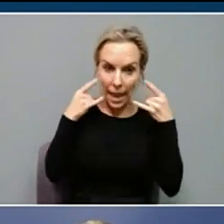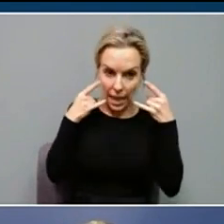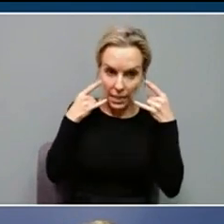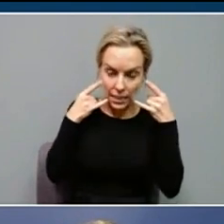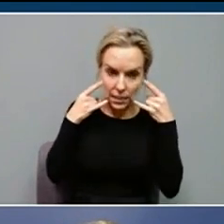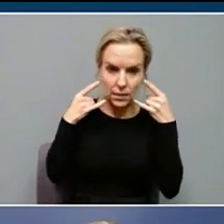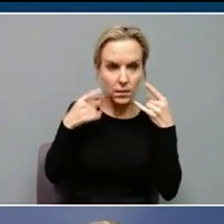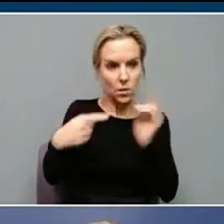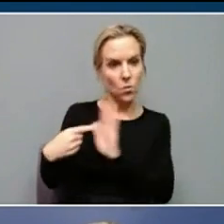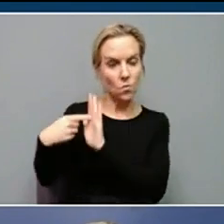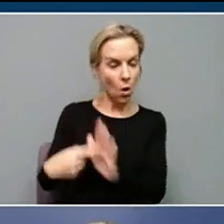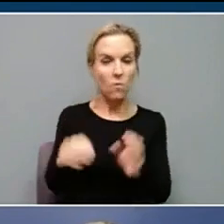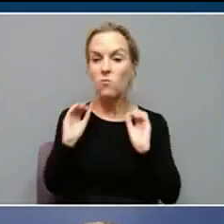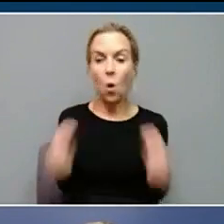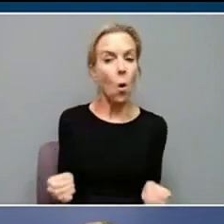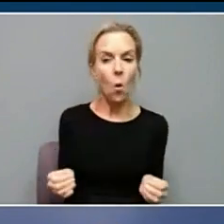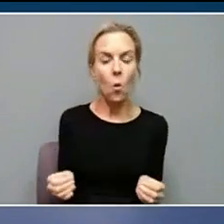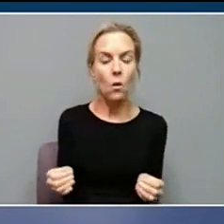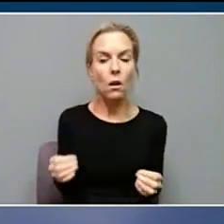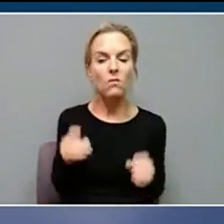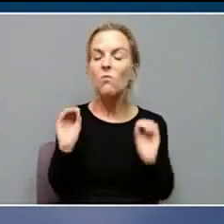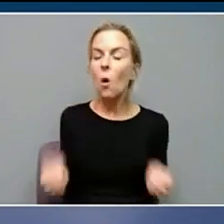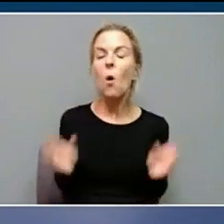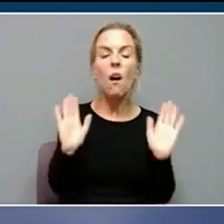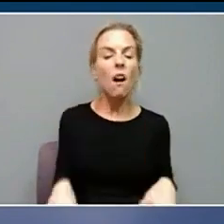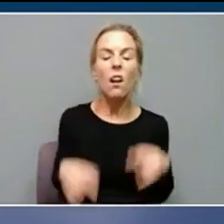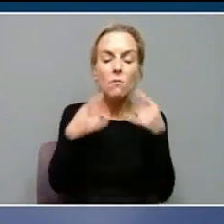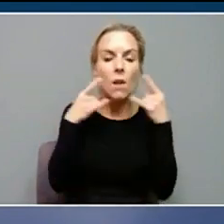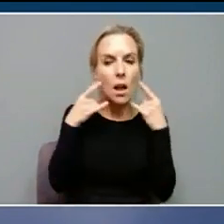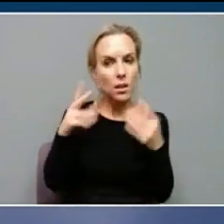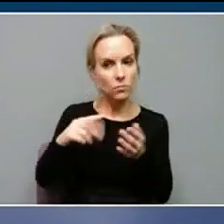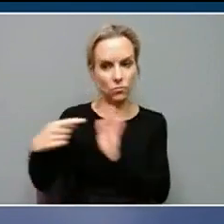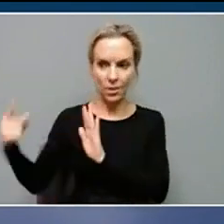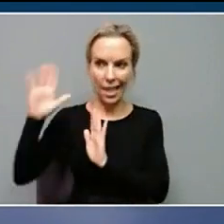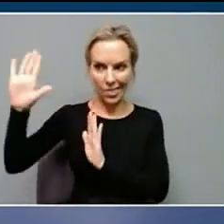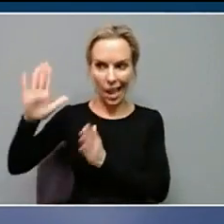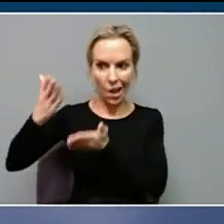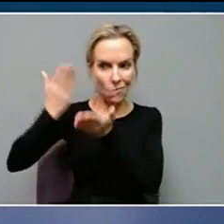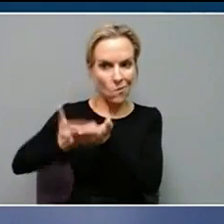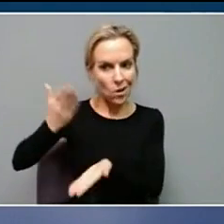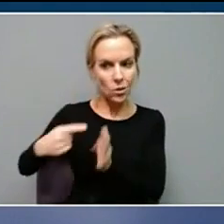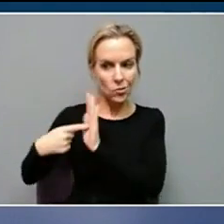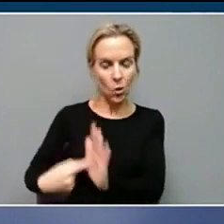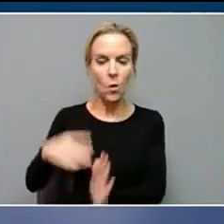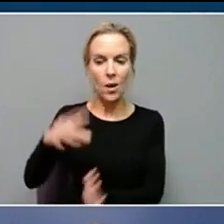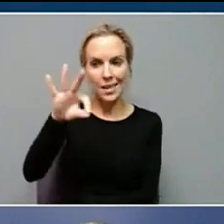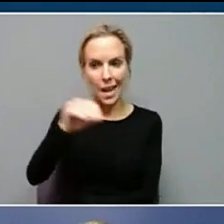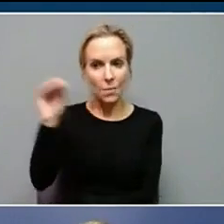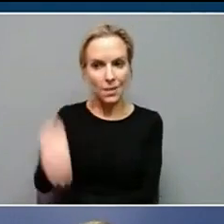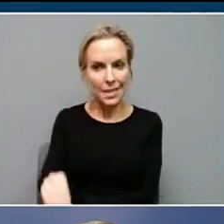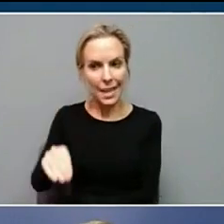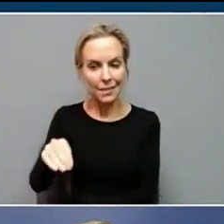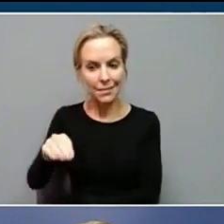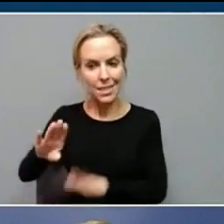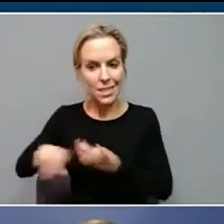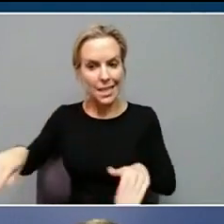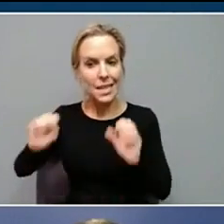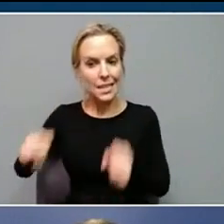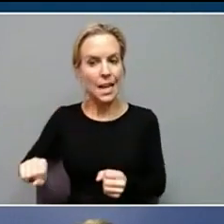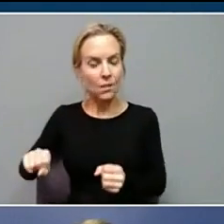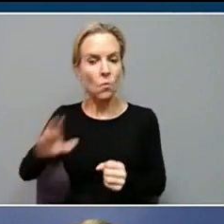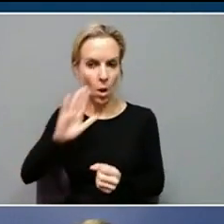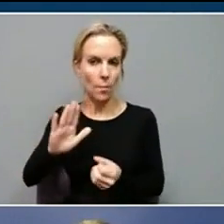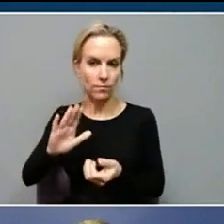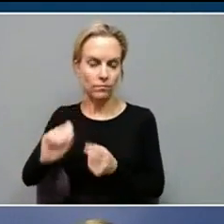shows that 90% of the kids are going to get infected by the end of